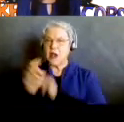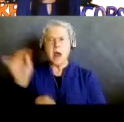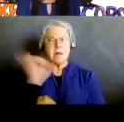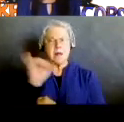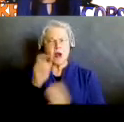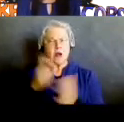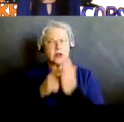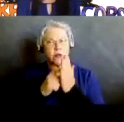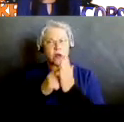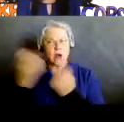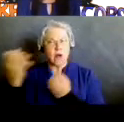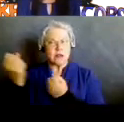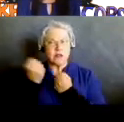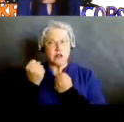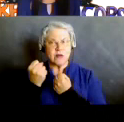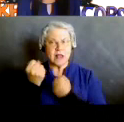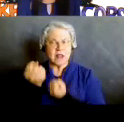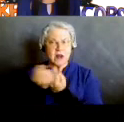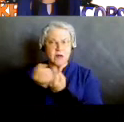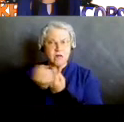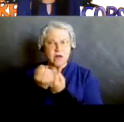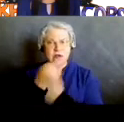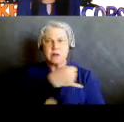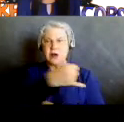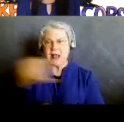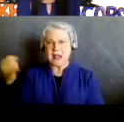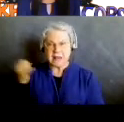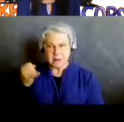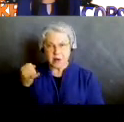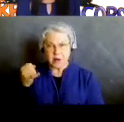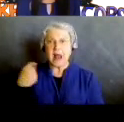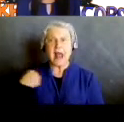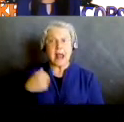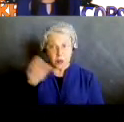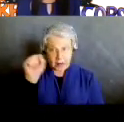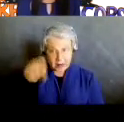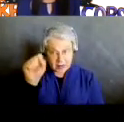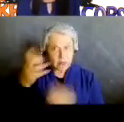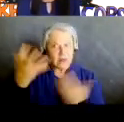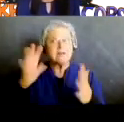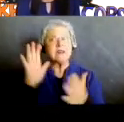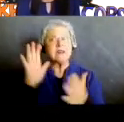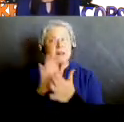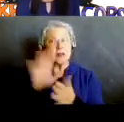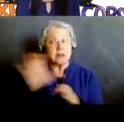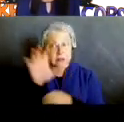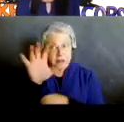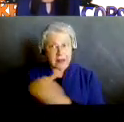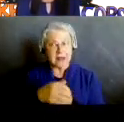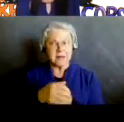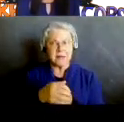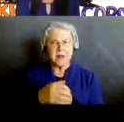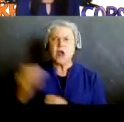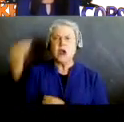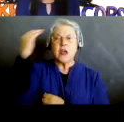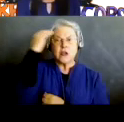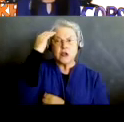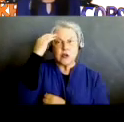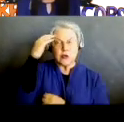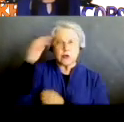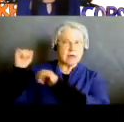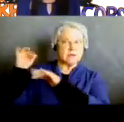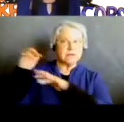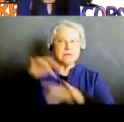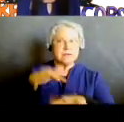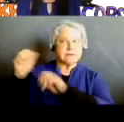require strengthening our enforcement efforts at the border, which we did. Right? So the US knew that migration would increase